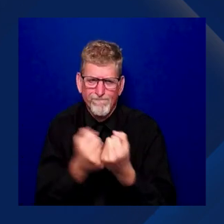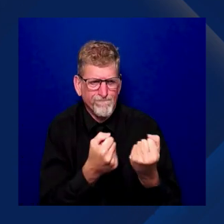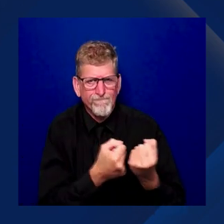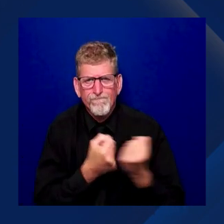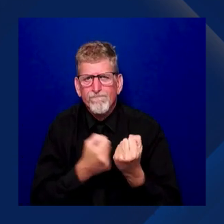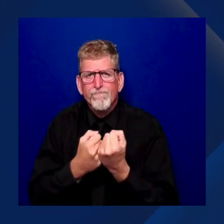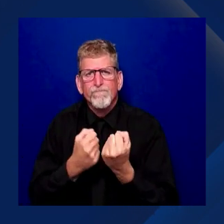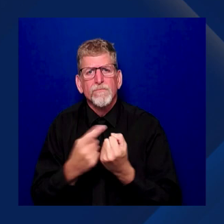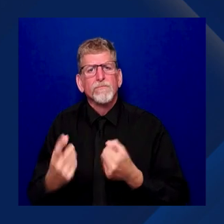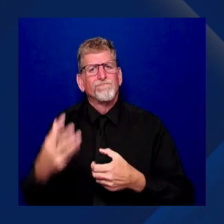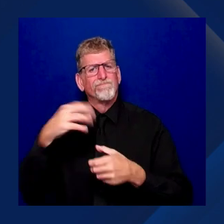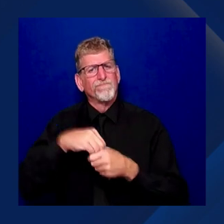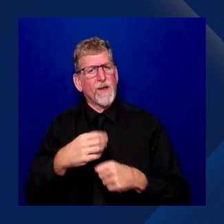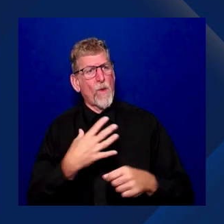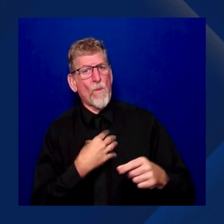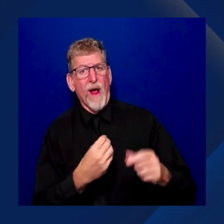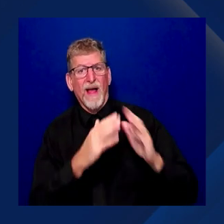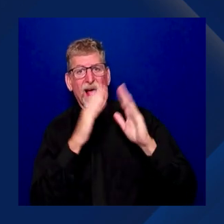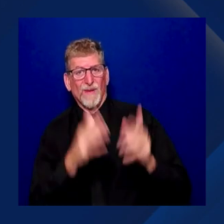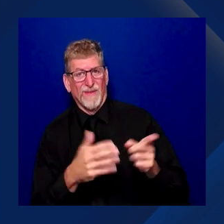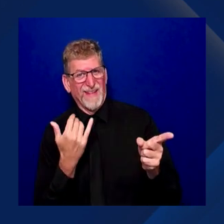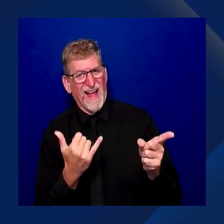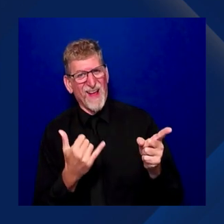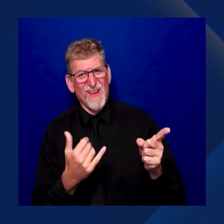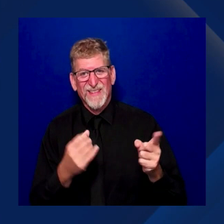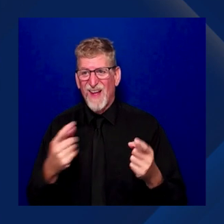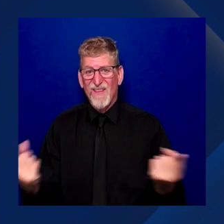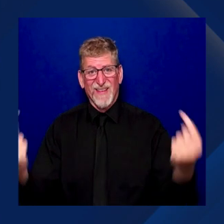Vice President Kamala Harris and Allyson Felix.